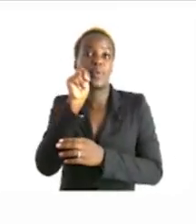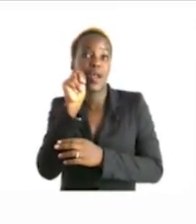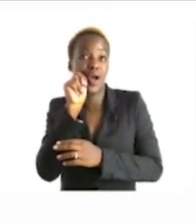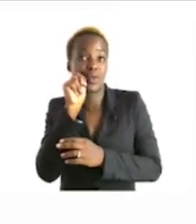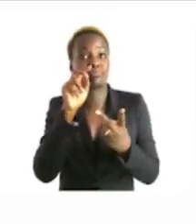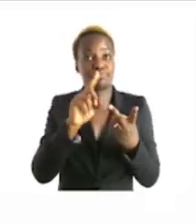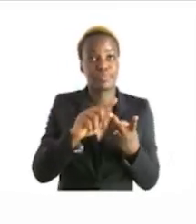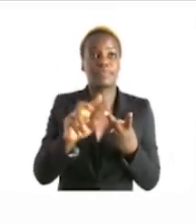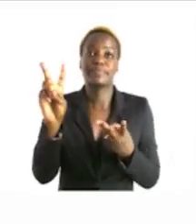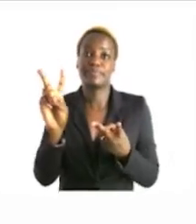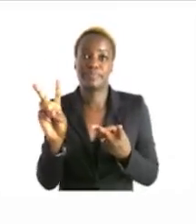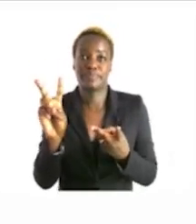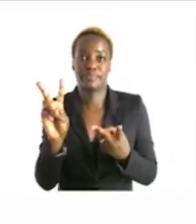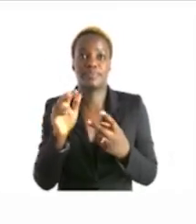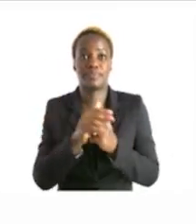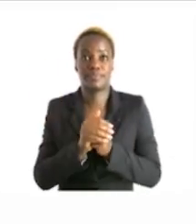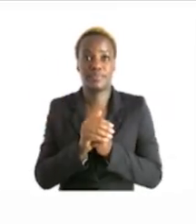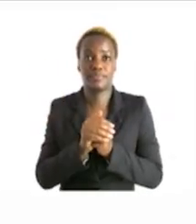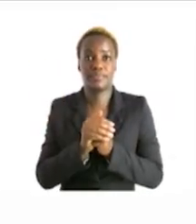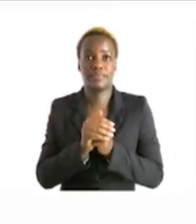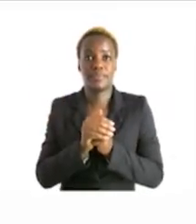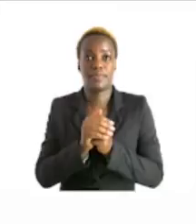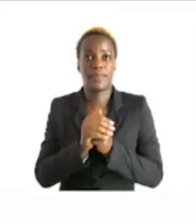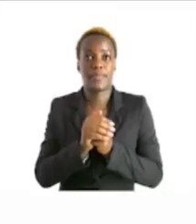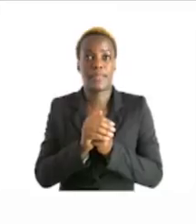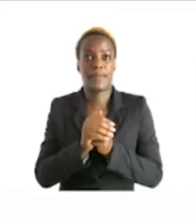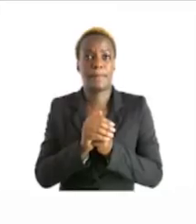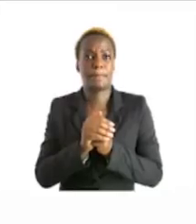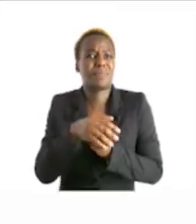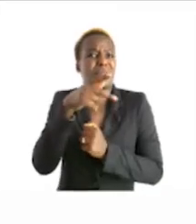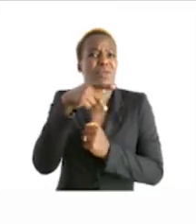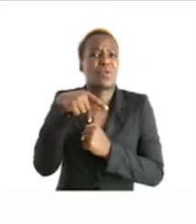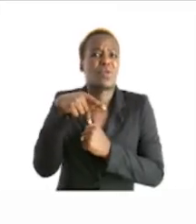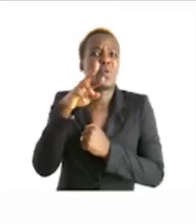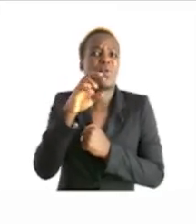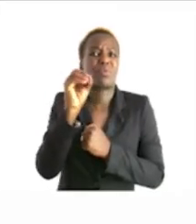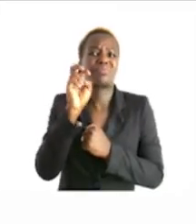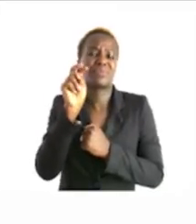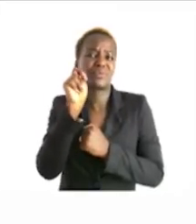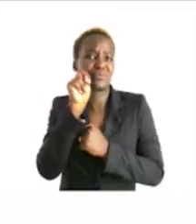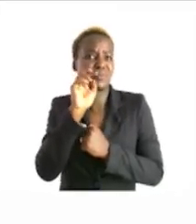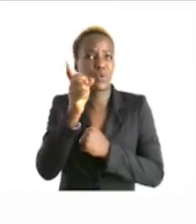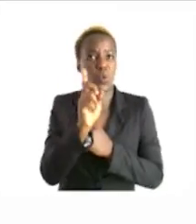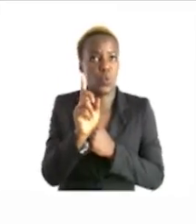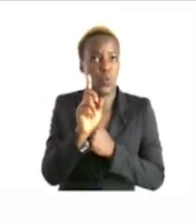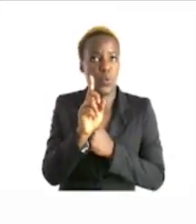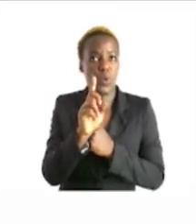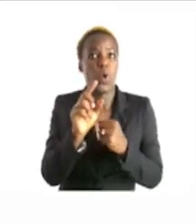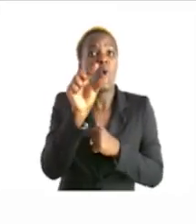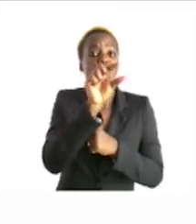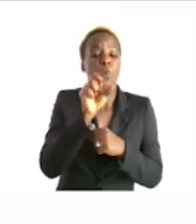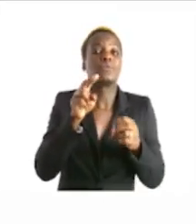first we'll focus on the pronouns what do you think are the pronouns pronouns are the words we